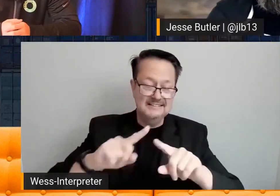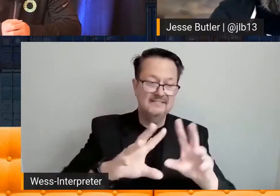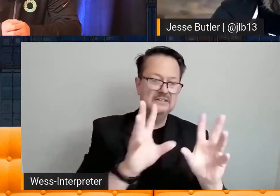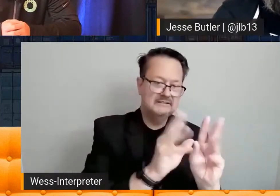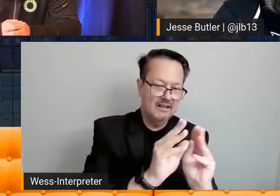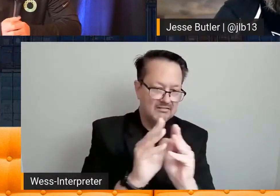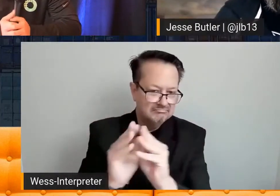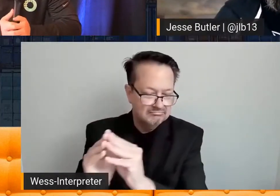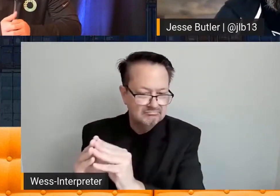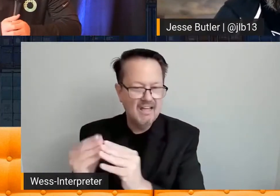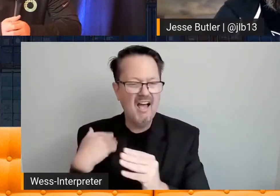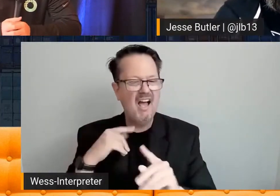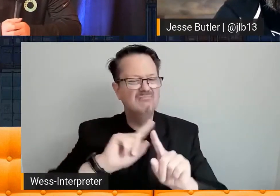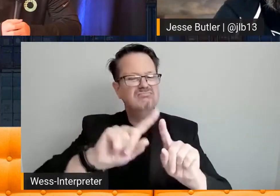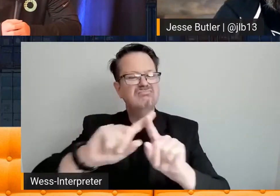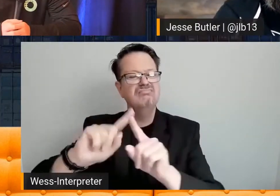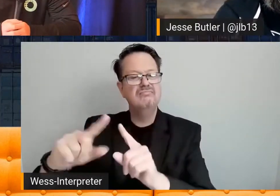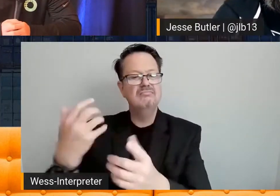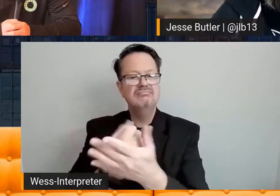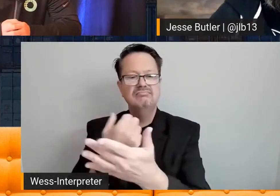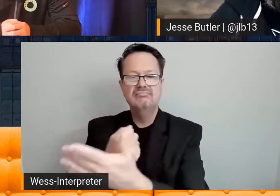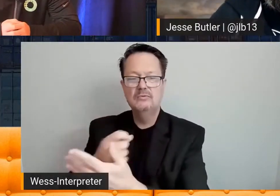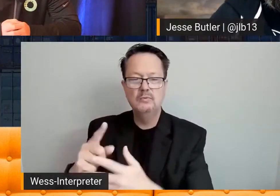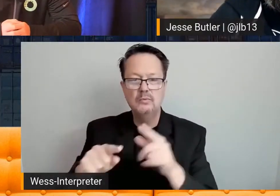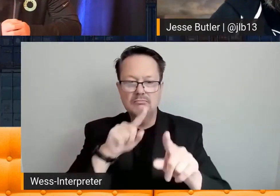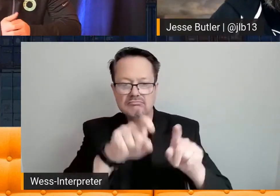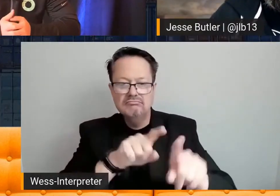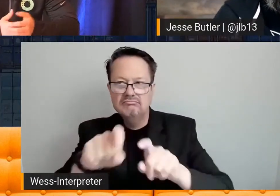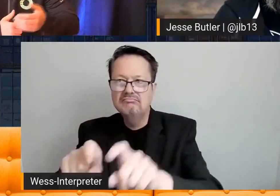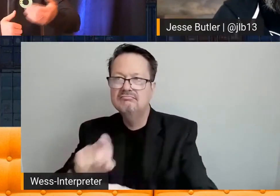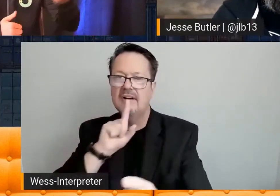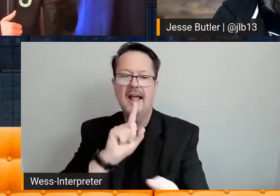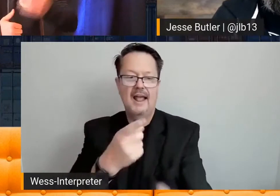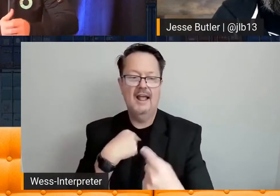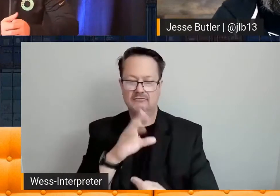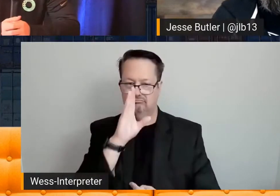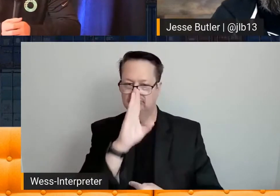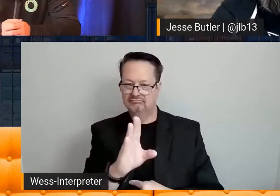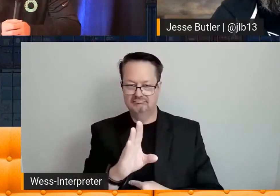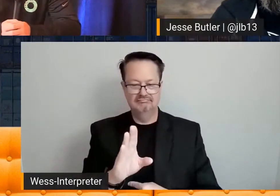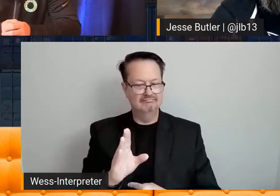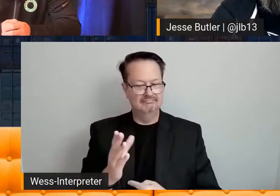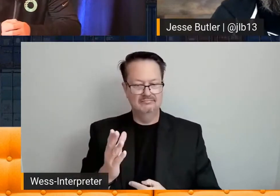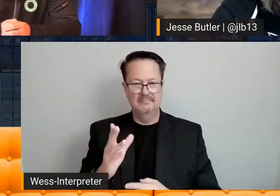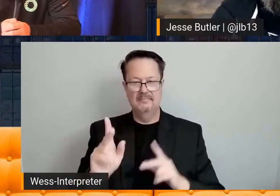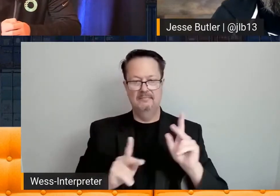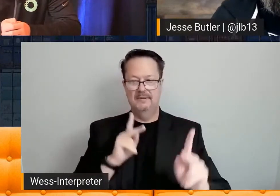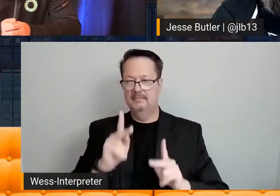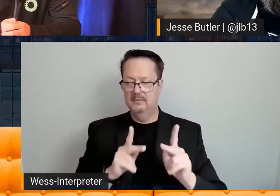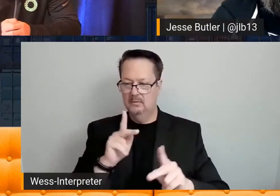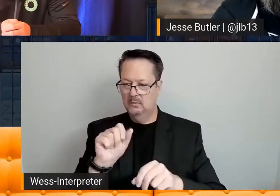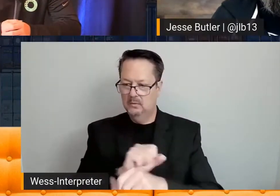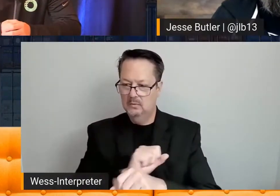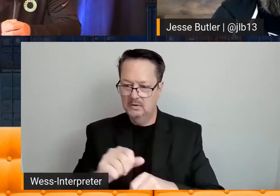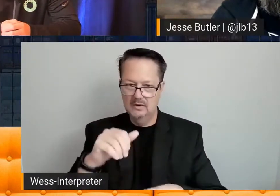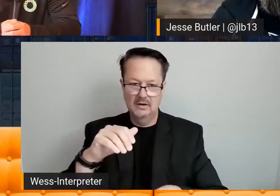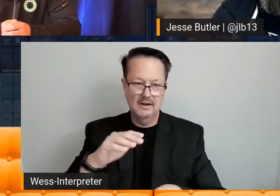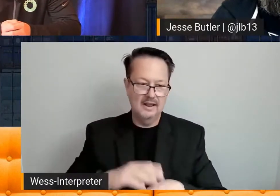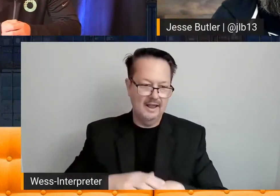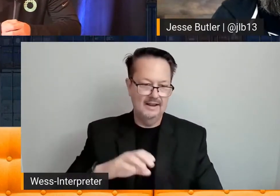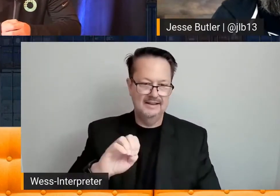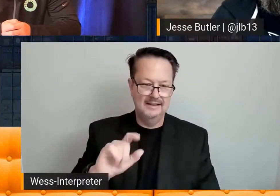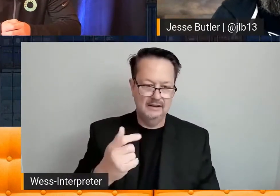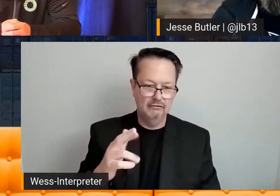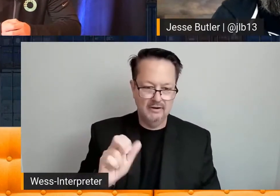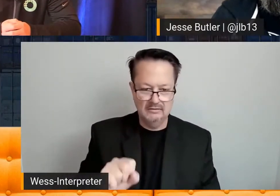have multiple opportunities to ask questions, get answers directly from people working at AWS on open source